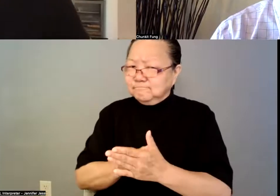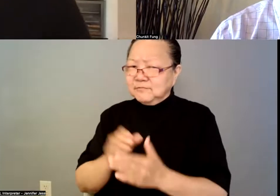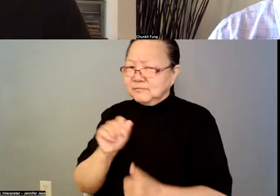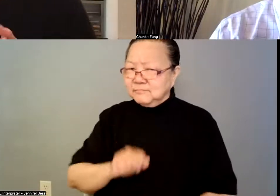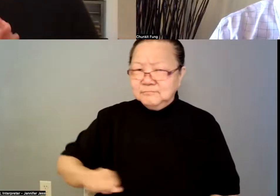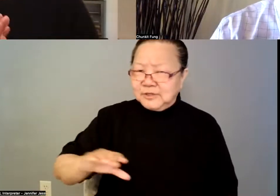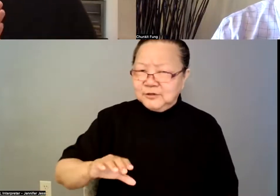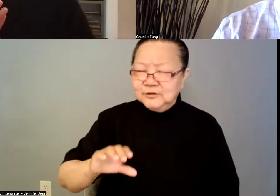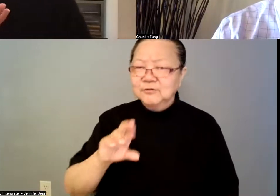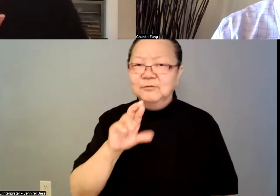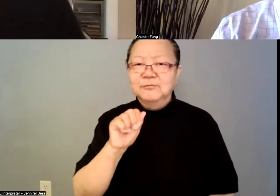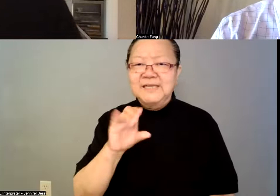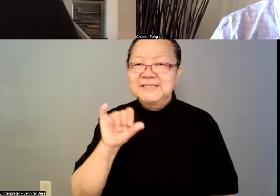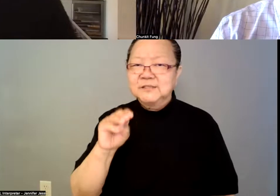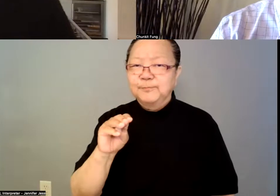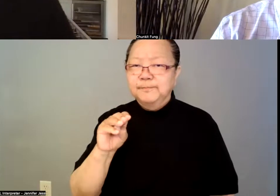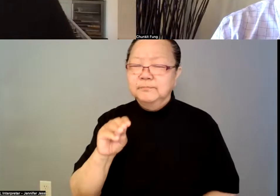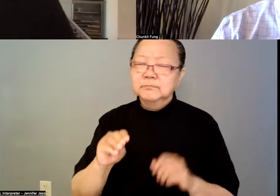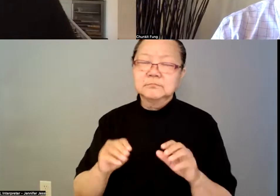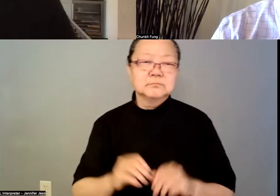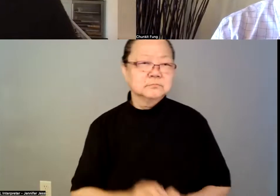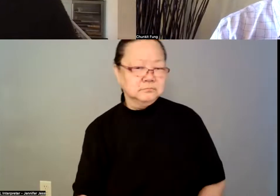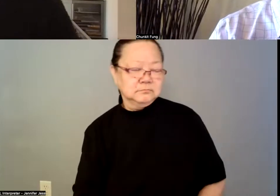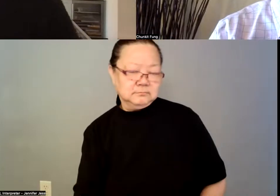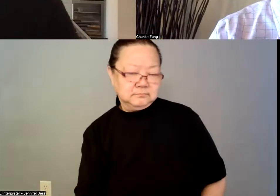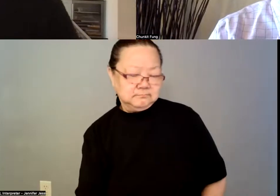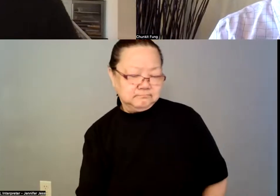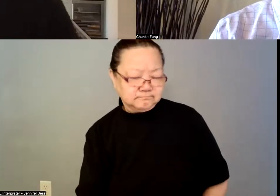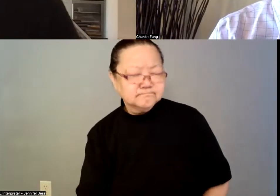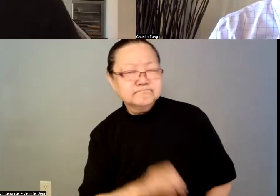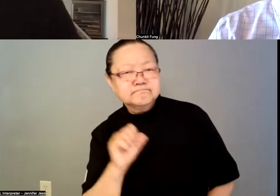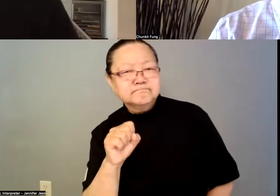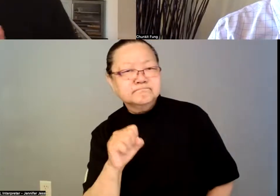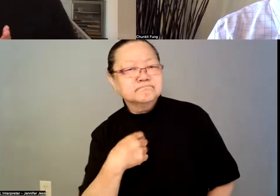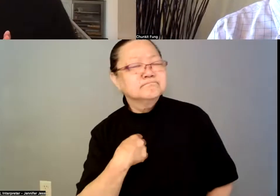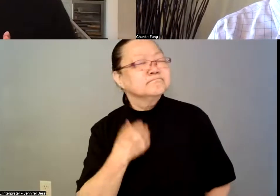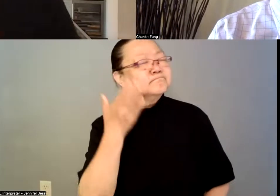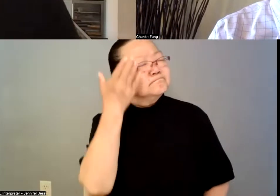Yeah, I don't know that I have a lot of solutions, but I certainly,